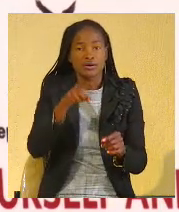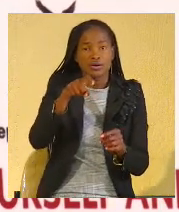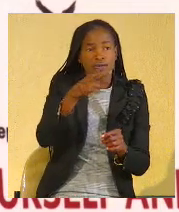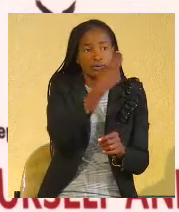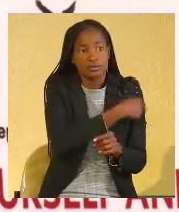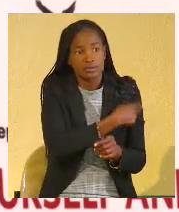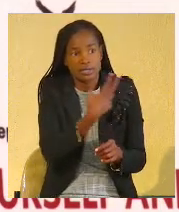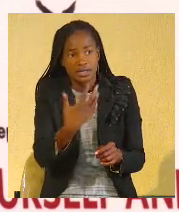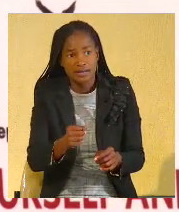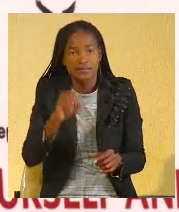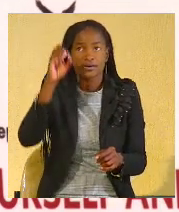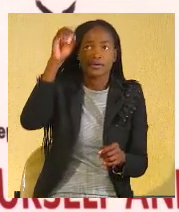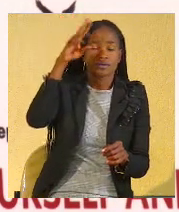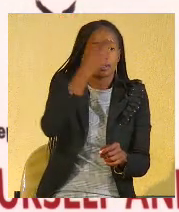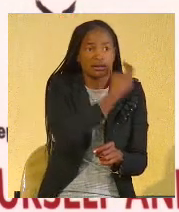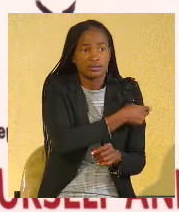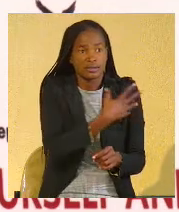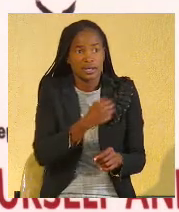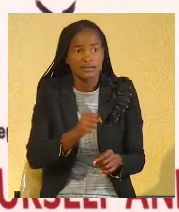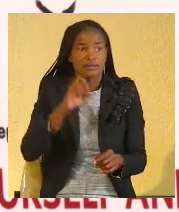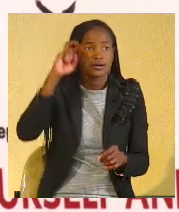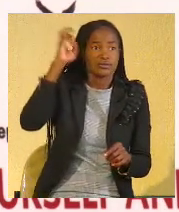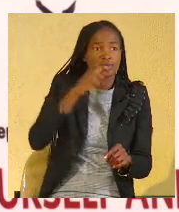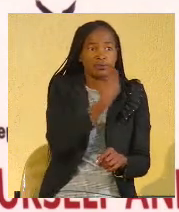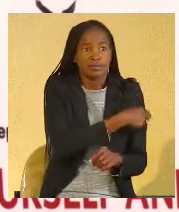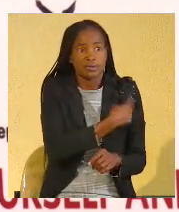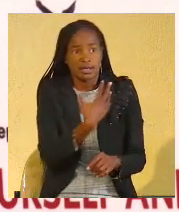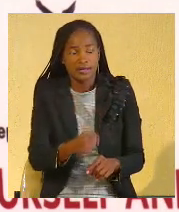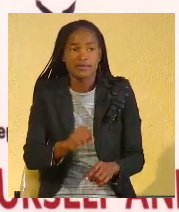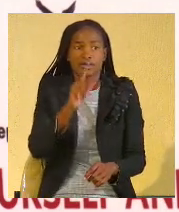Shakati, Swakopmund, and Keetmans.